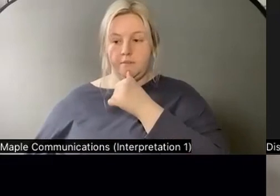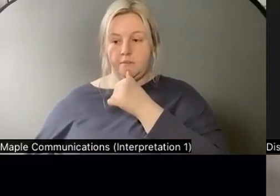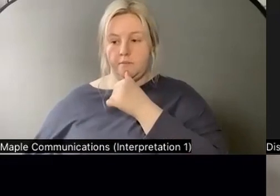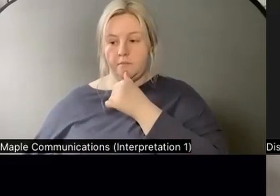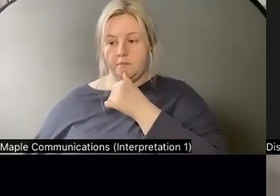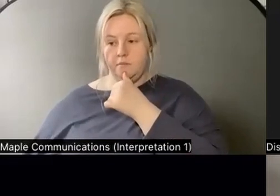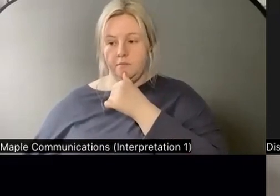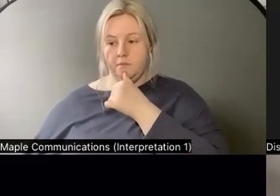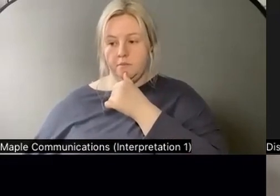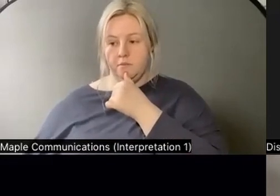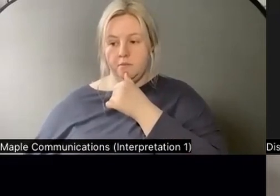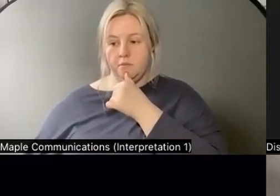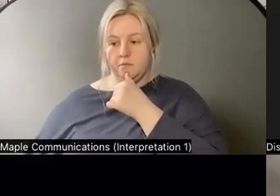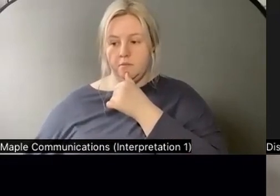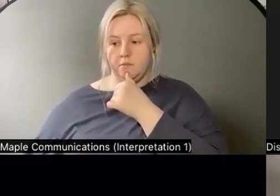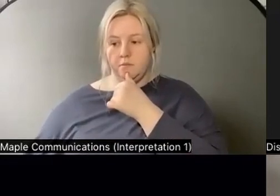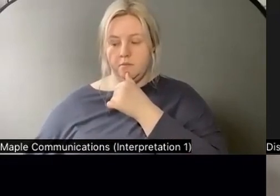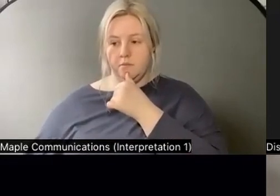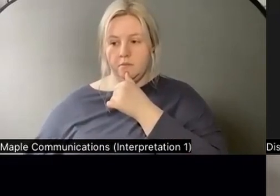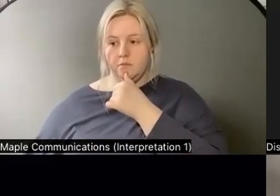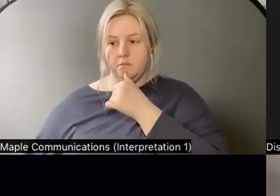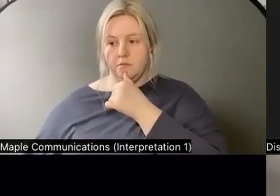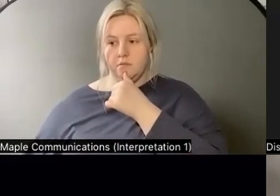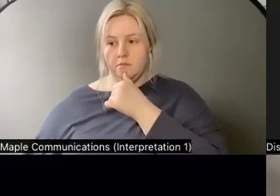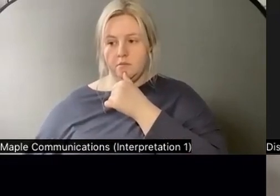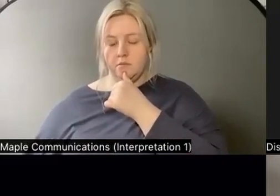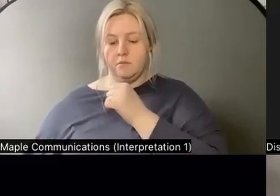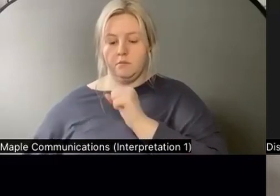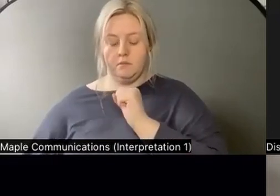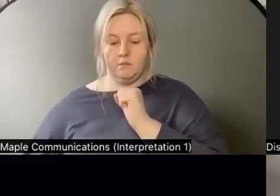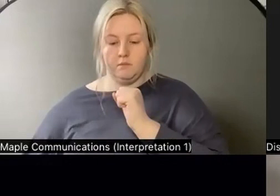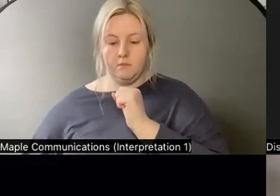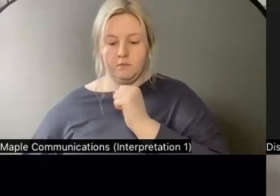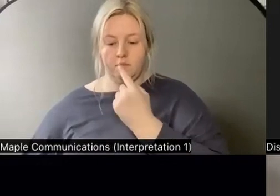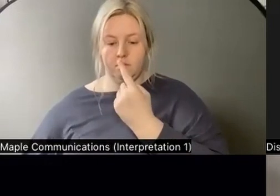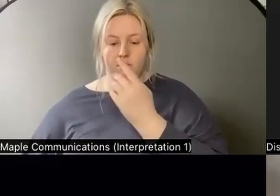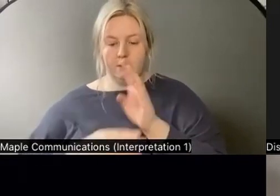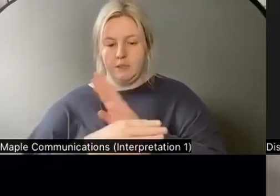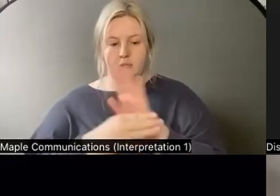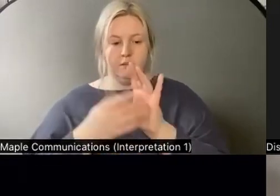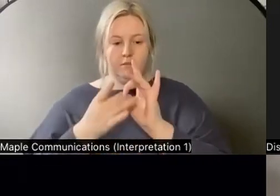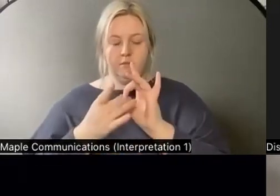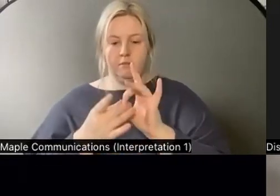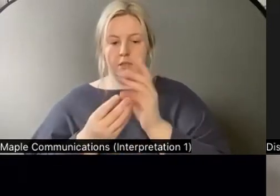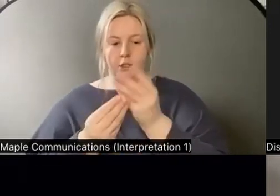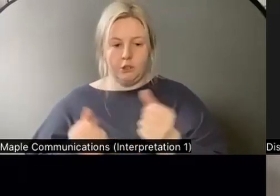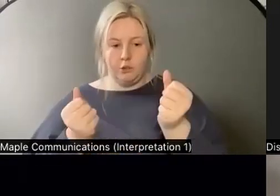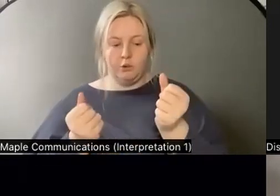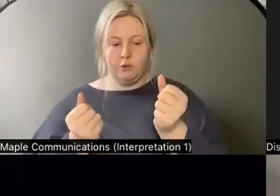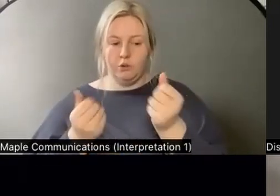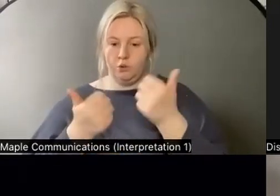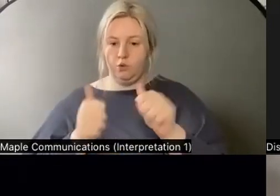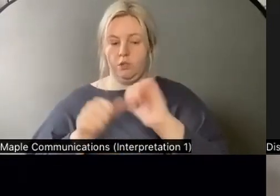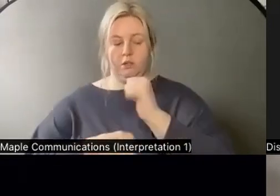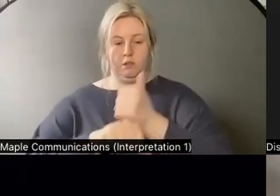market opportunity, making it highly lucrative to big business as it manufactures its so-called solutions from which increased tax